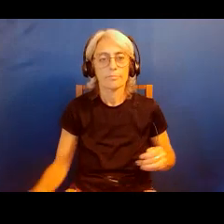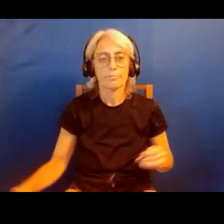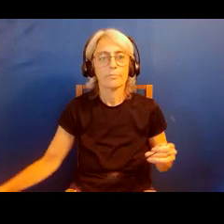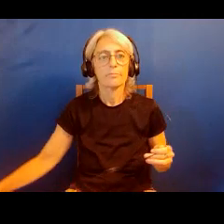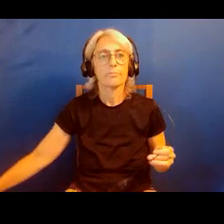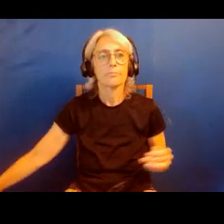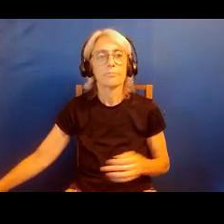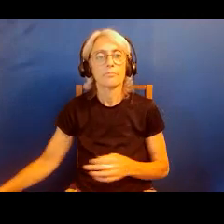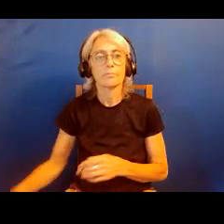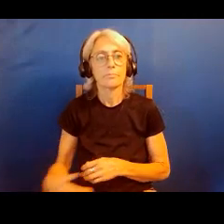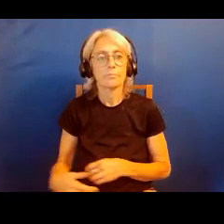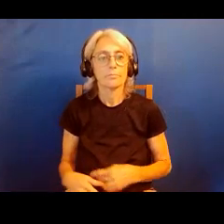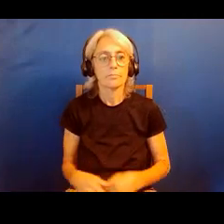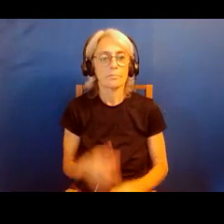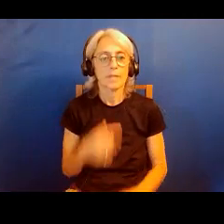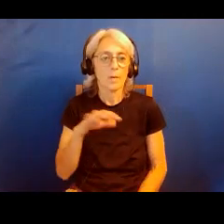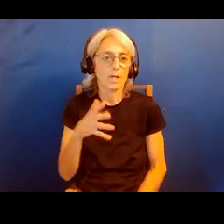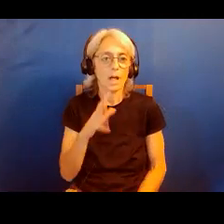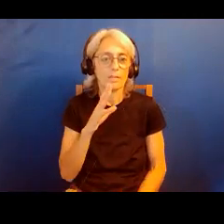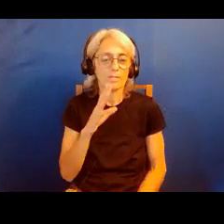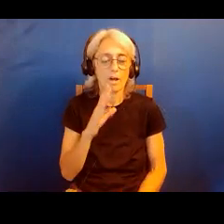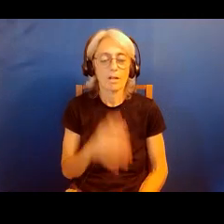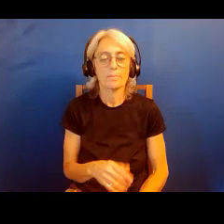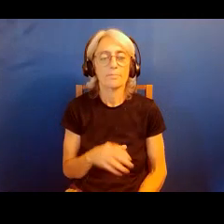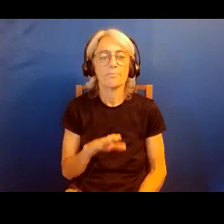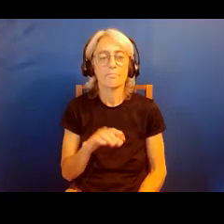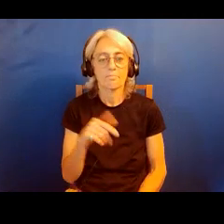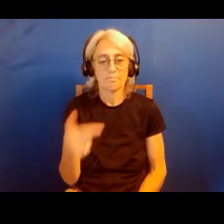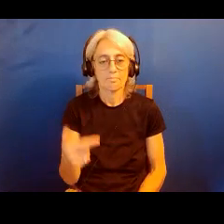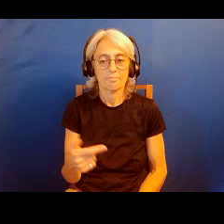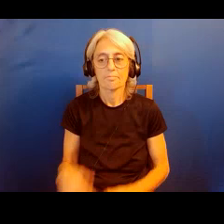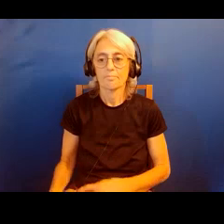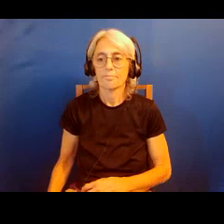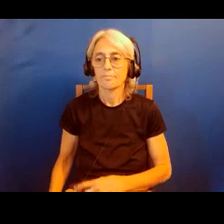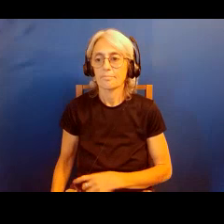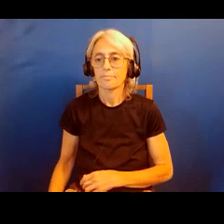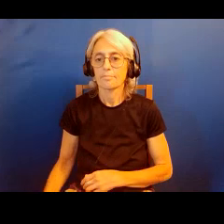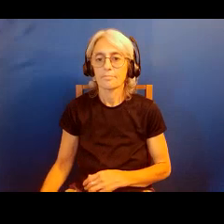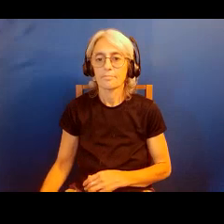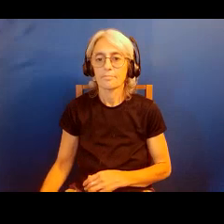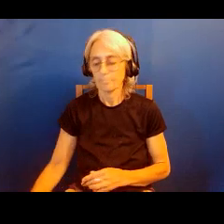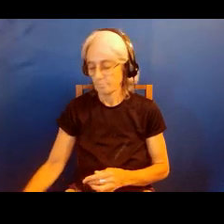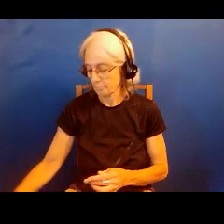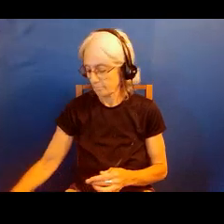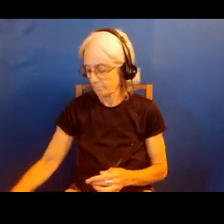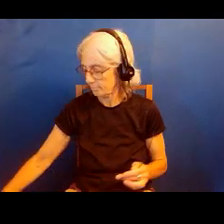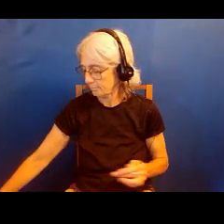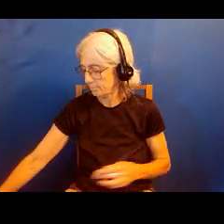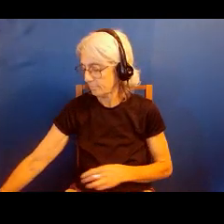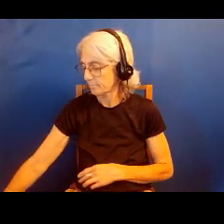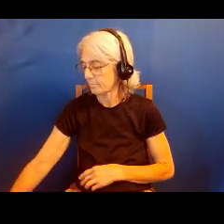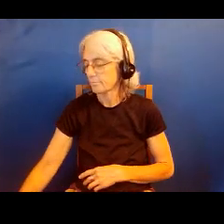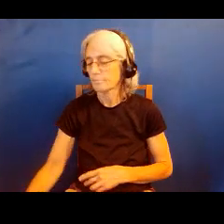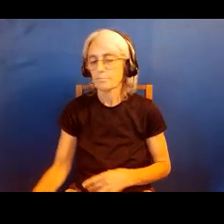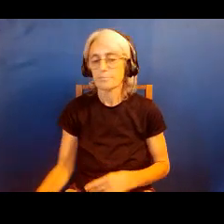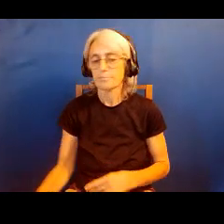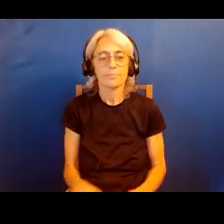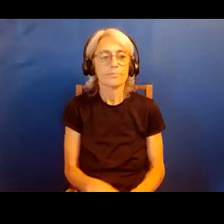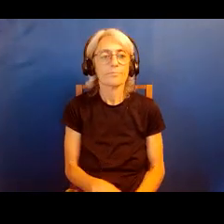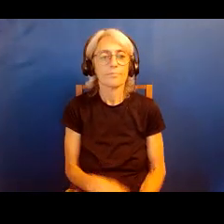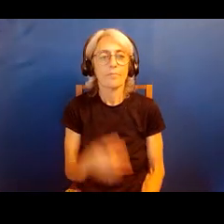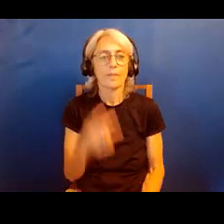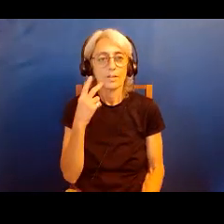I'll kind of talk through it a little bit. Next slide, please. Thank you. Right on. As noted in your agenda and your meeting